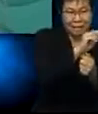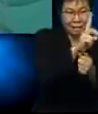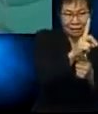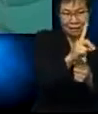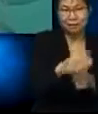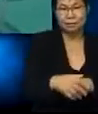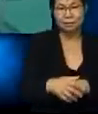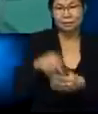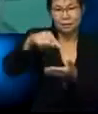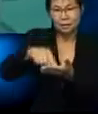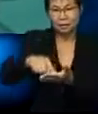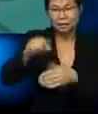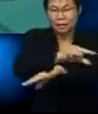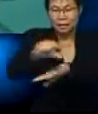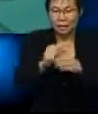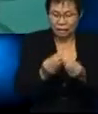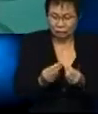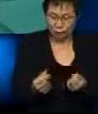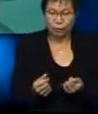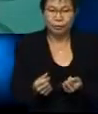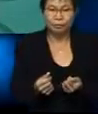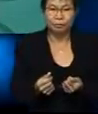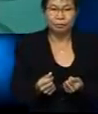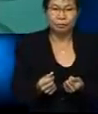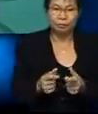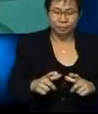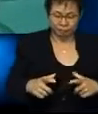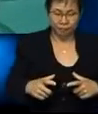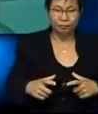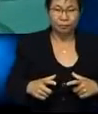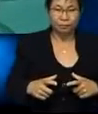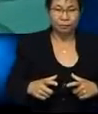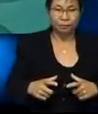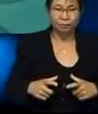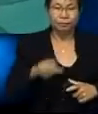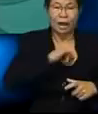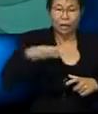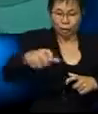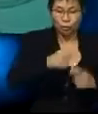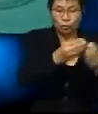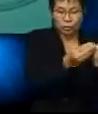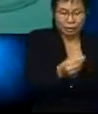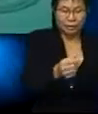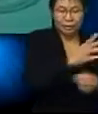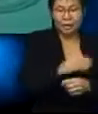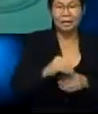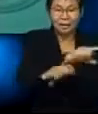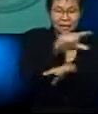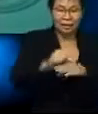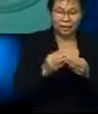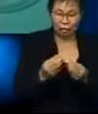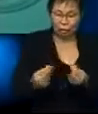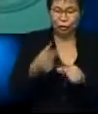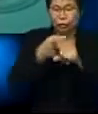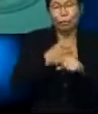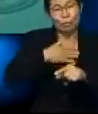and this is garden soil. I took this sand and this garden soil from my